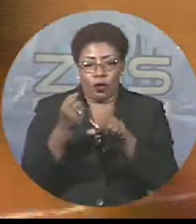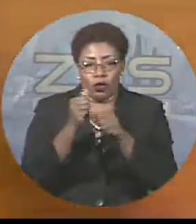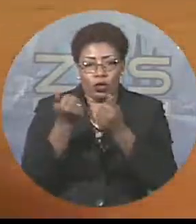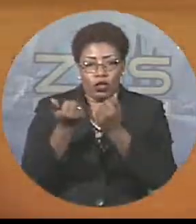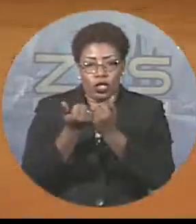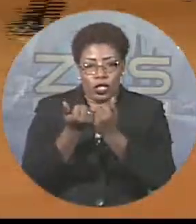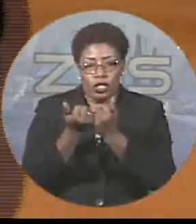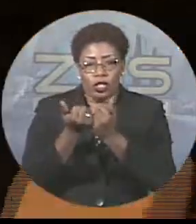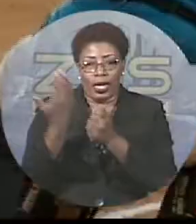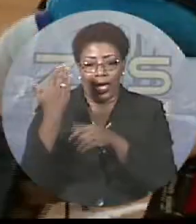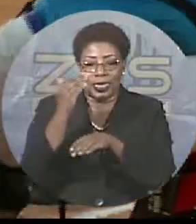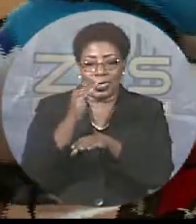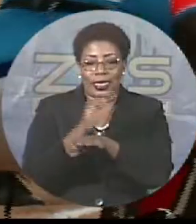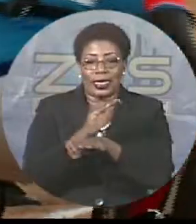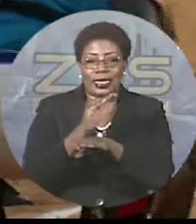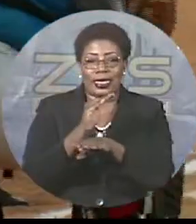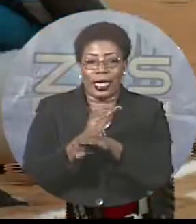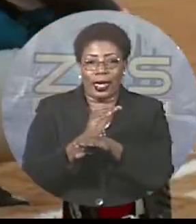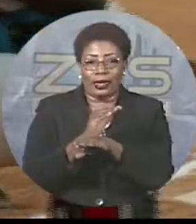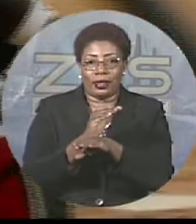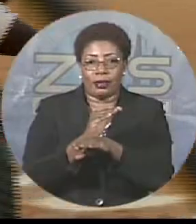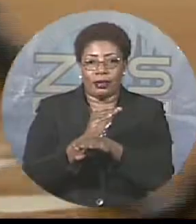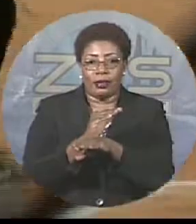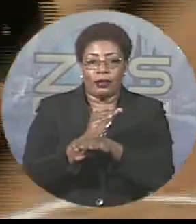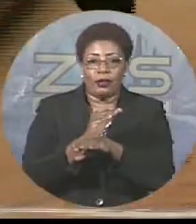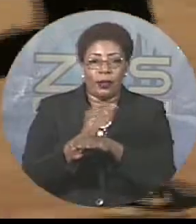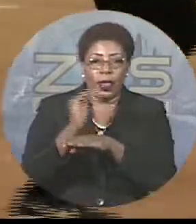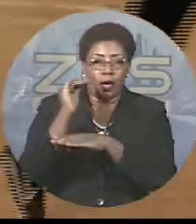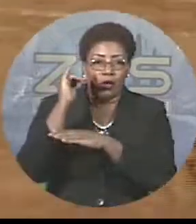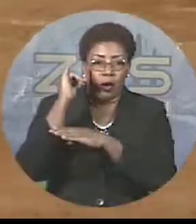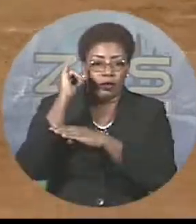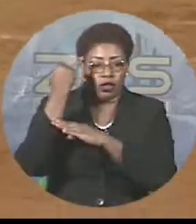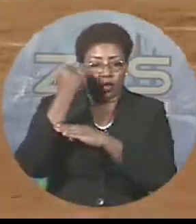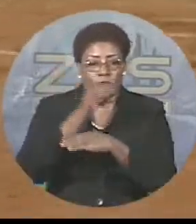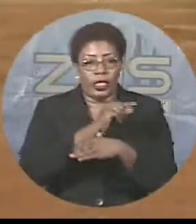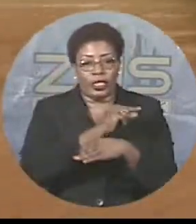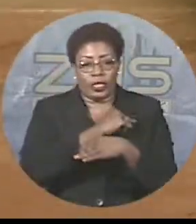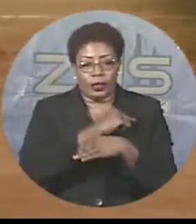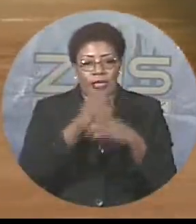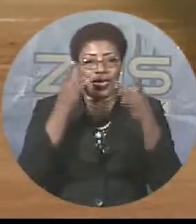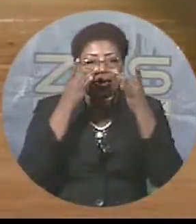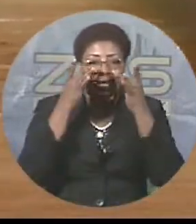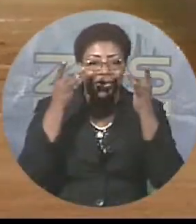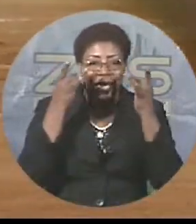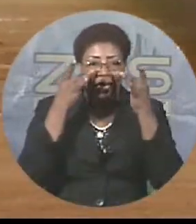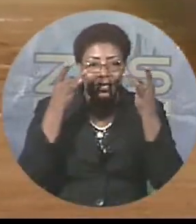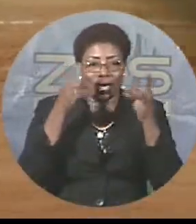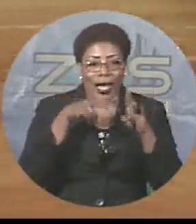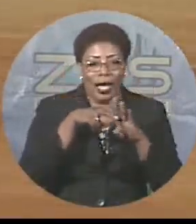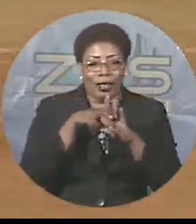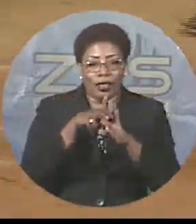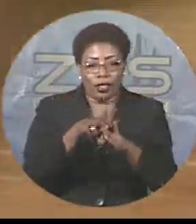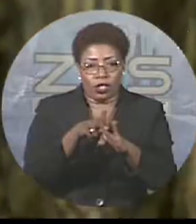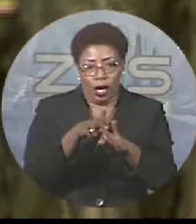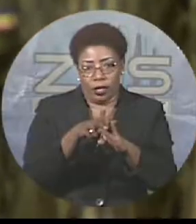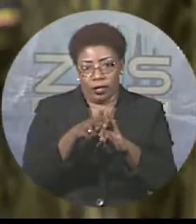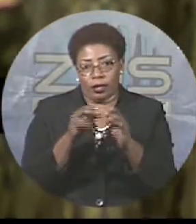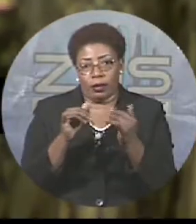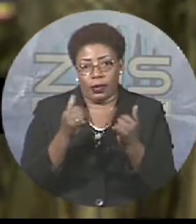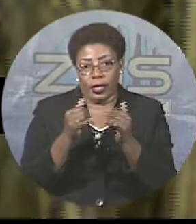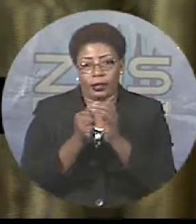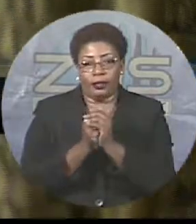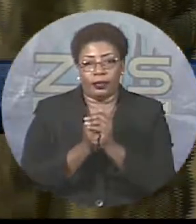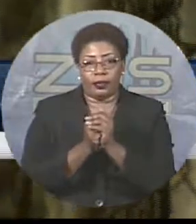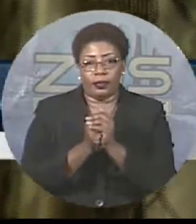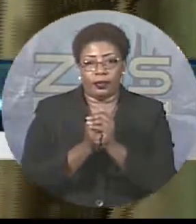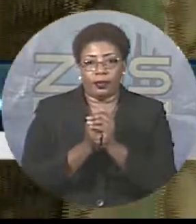on the diamond last night. And as Julian Gibson tells us, the Cats and Sharks went right down to the wire. Benson,